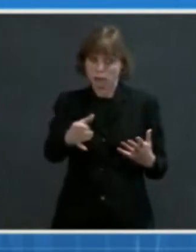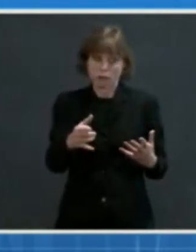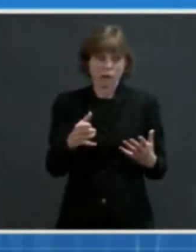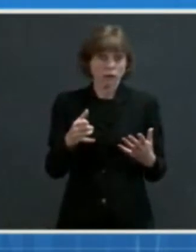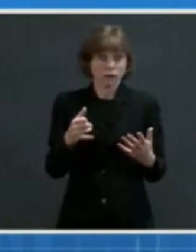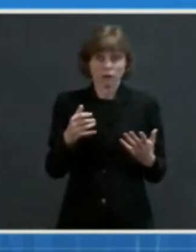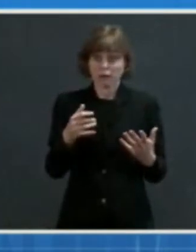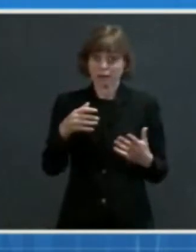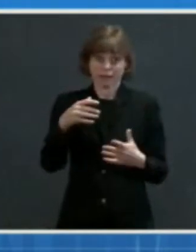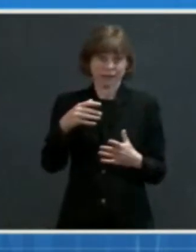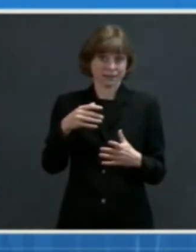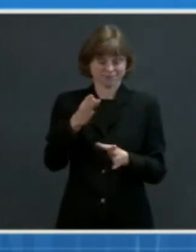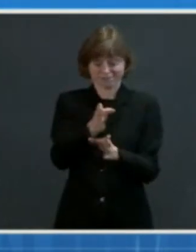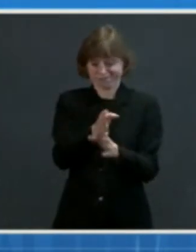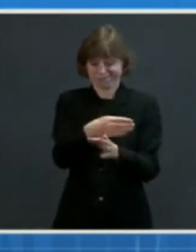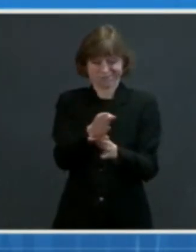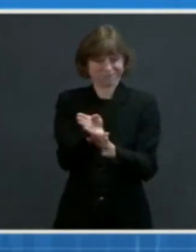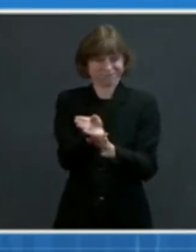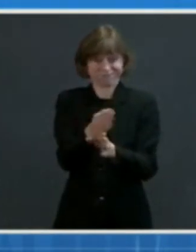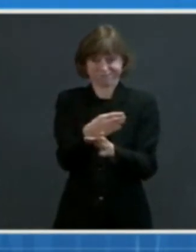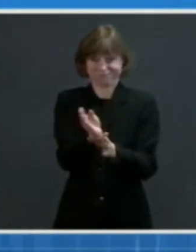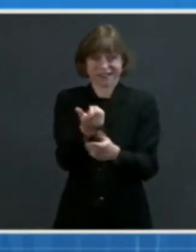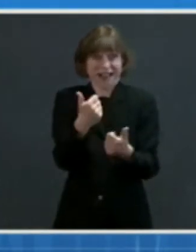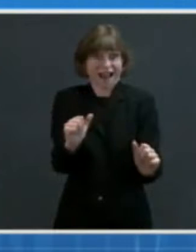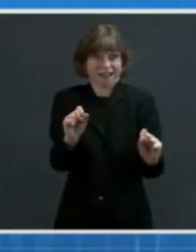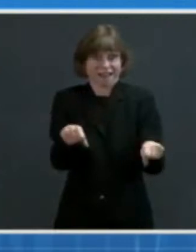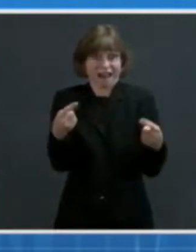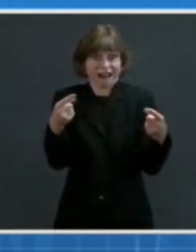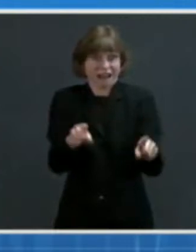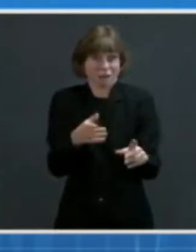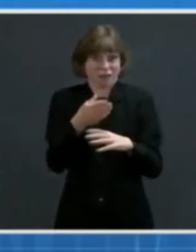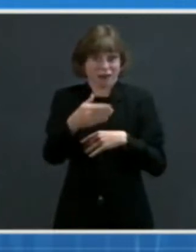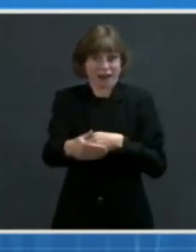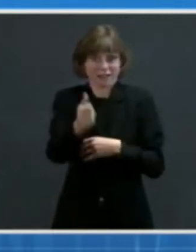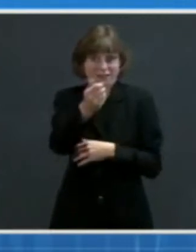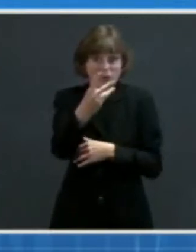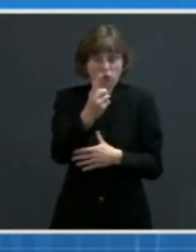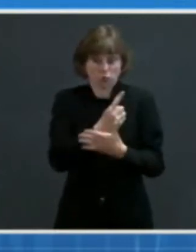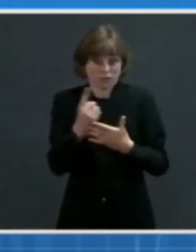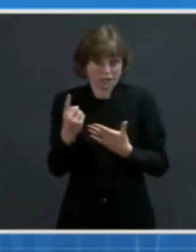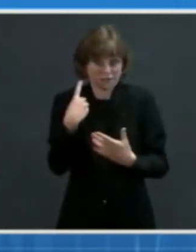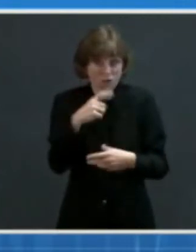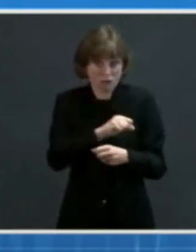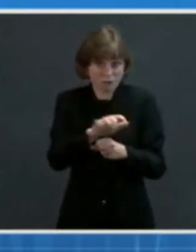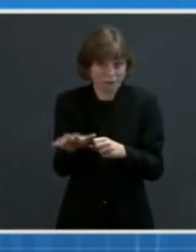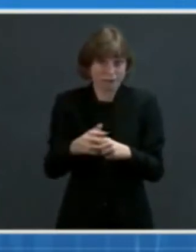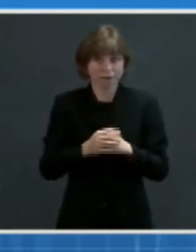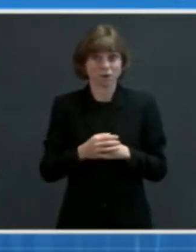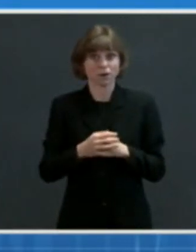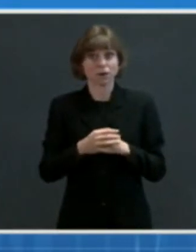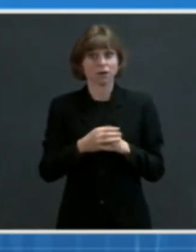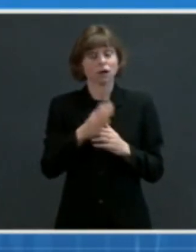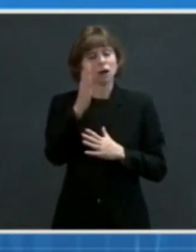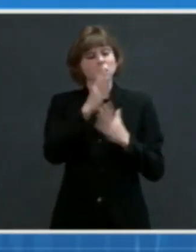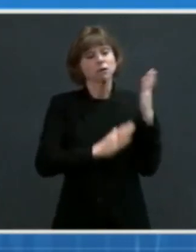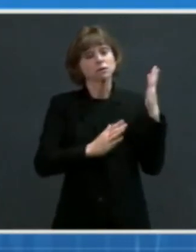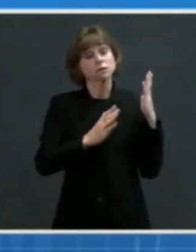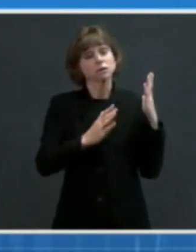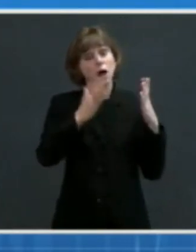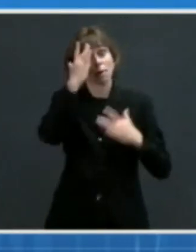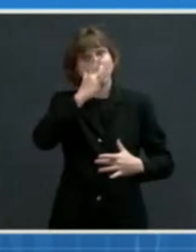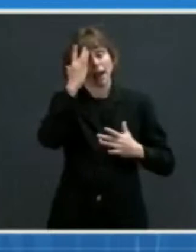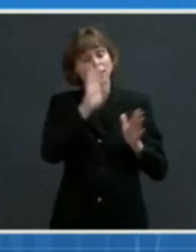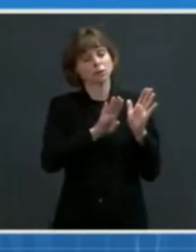can turn in the next few weeks. On the one hand, cases in the country are leveling off at rates just on